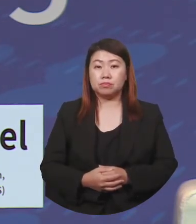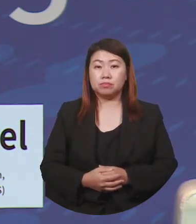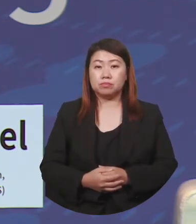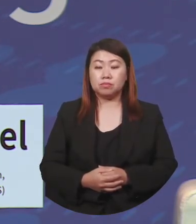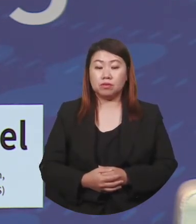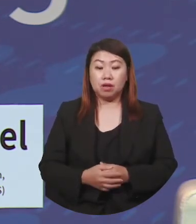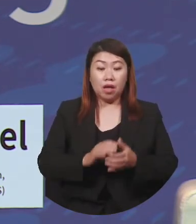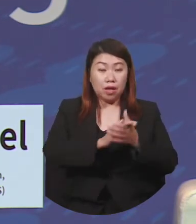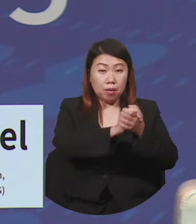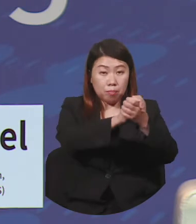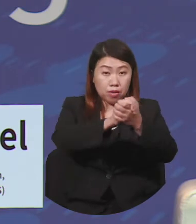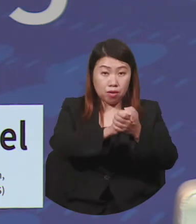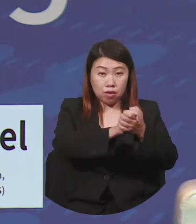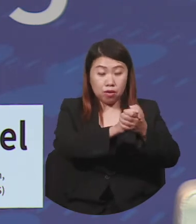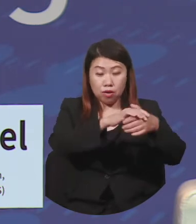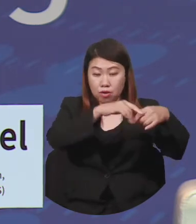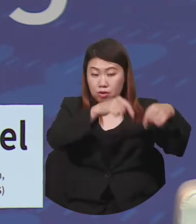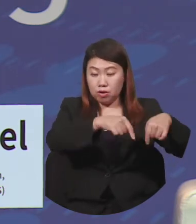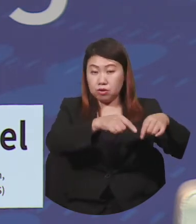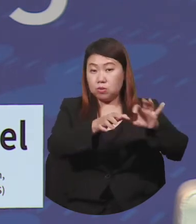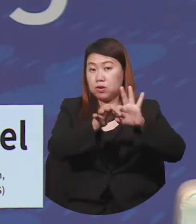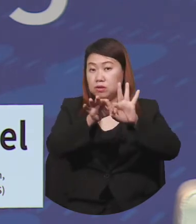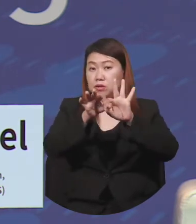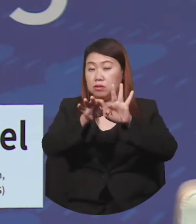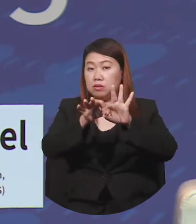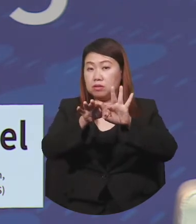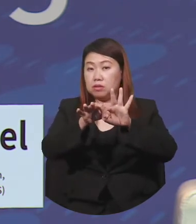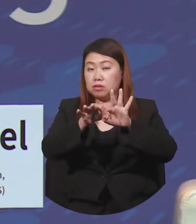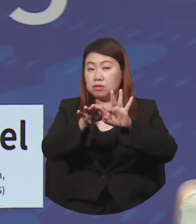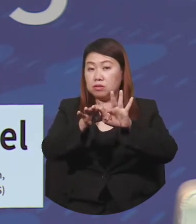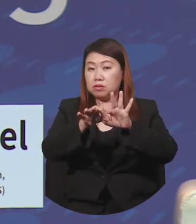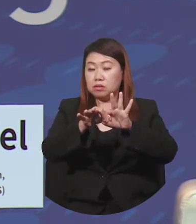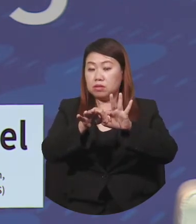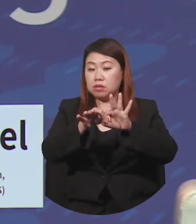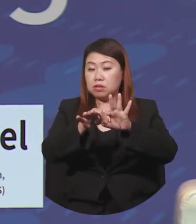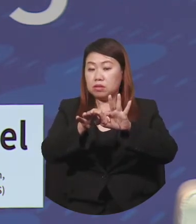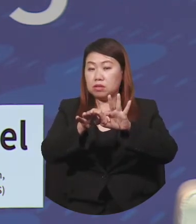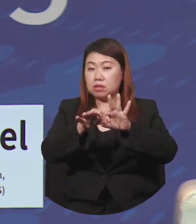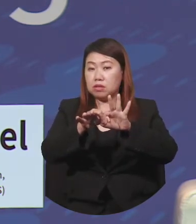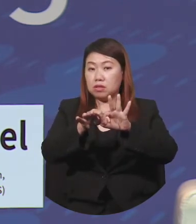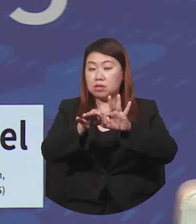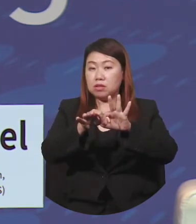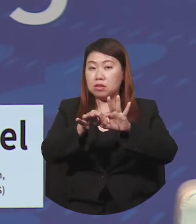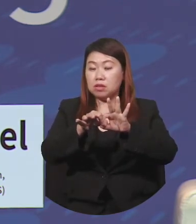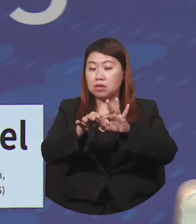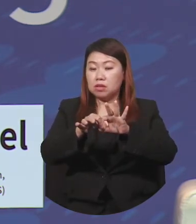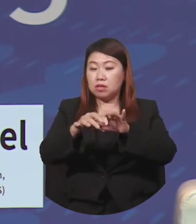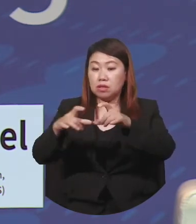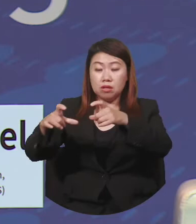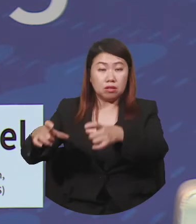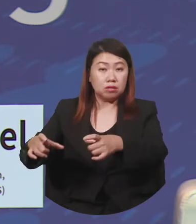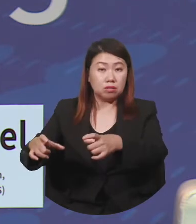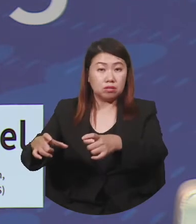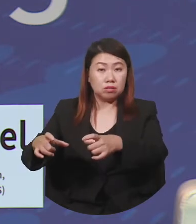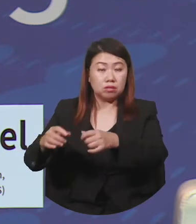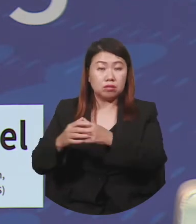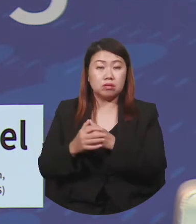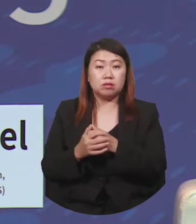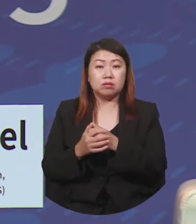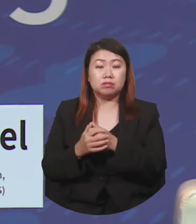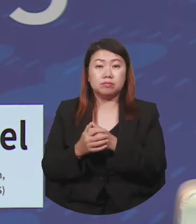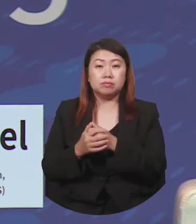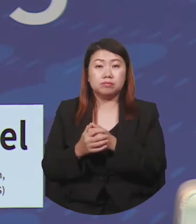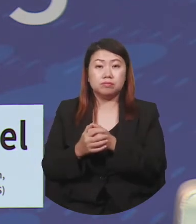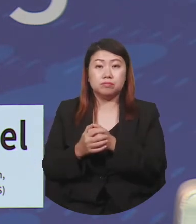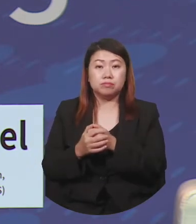development cooperation can do specifically? And I think I mentioned it already this morning that, and I need to